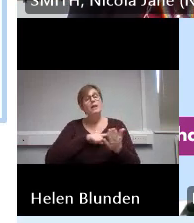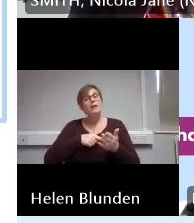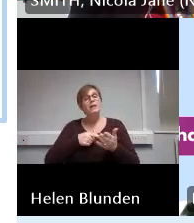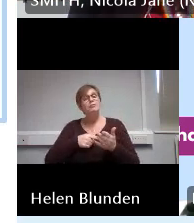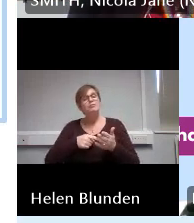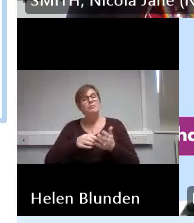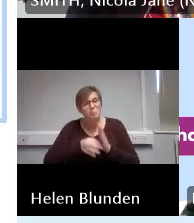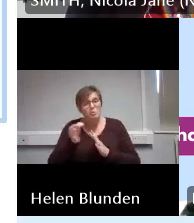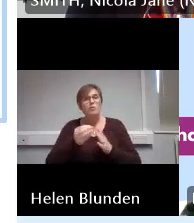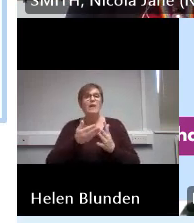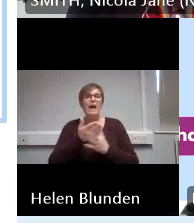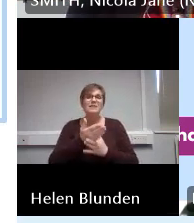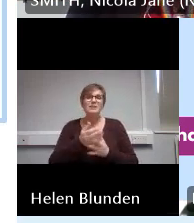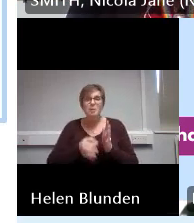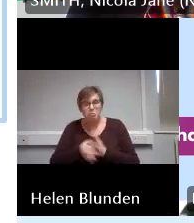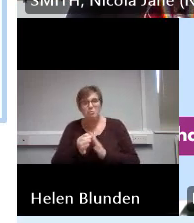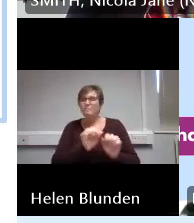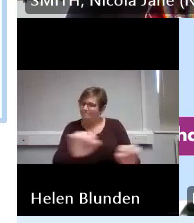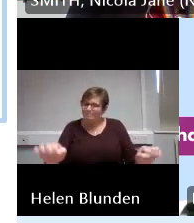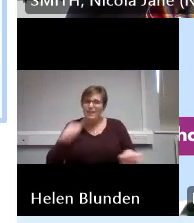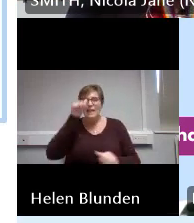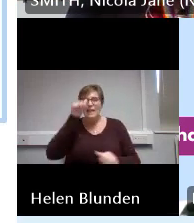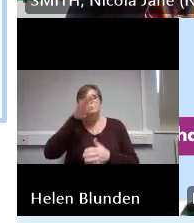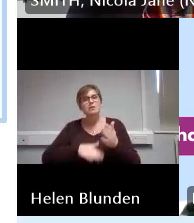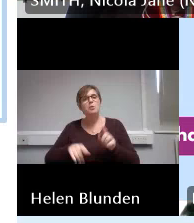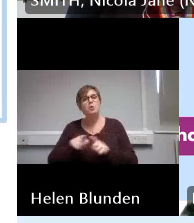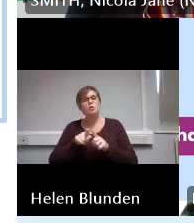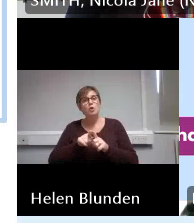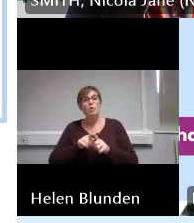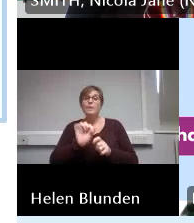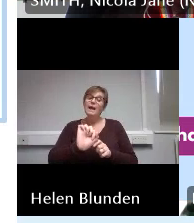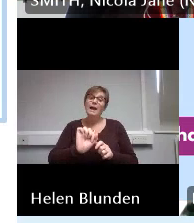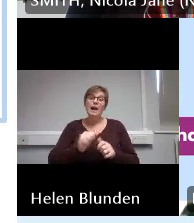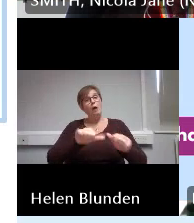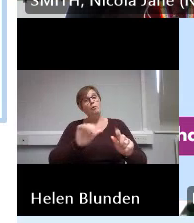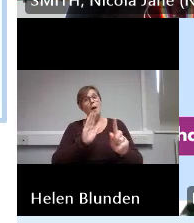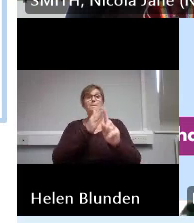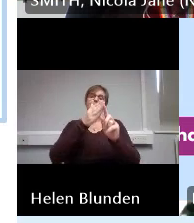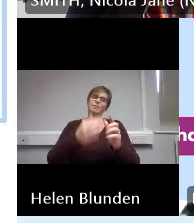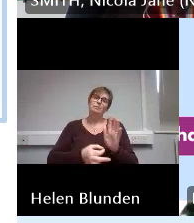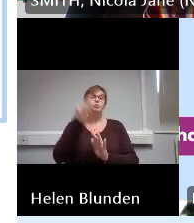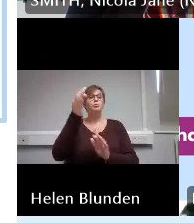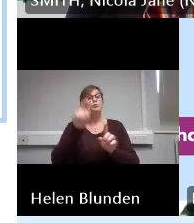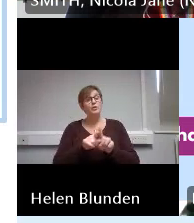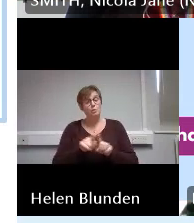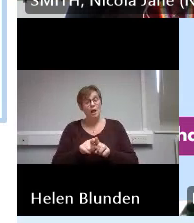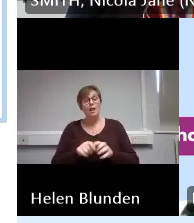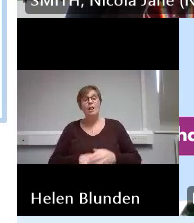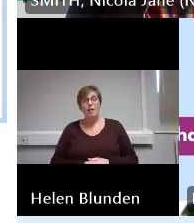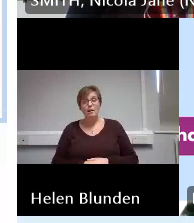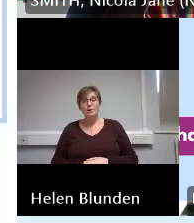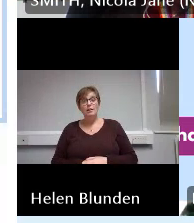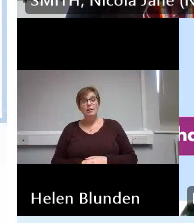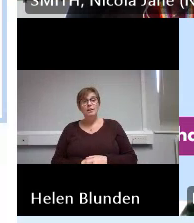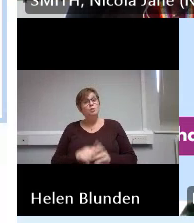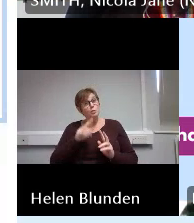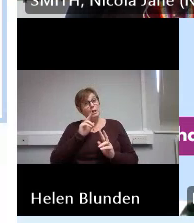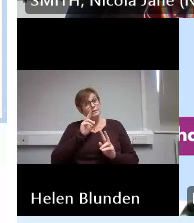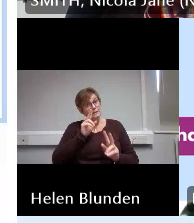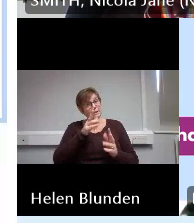to improve the experience of our children, and to improve their outcomes. And what you can see here is that there have